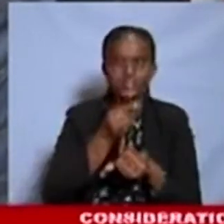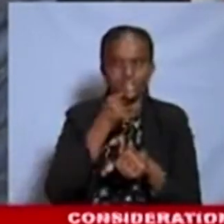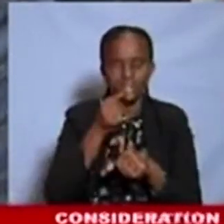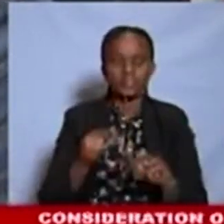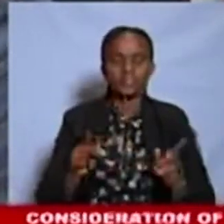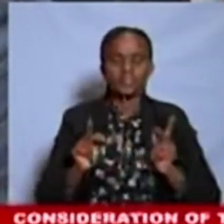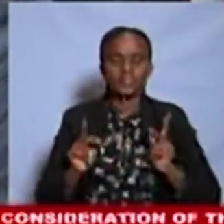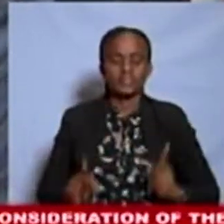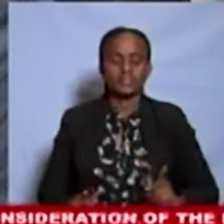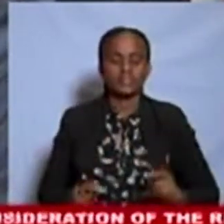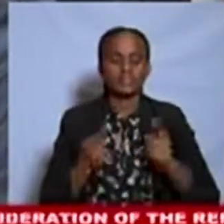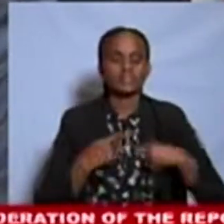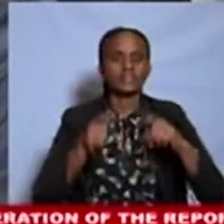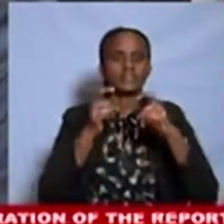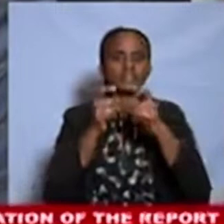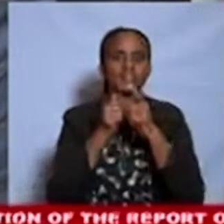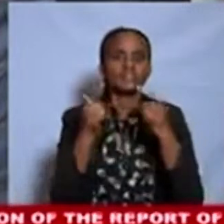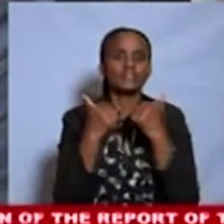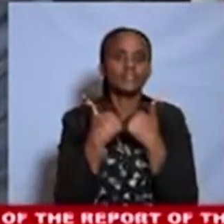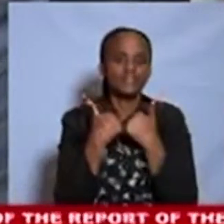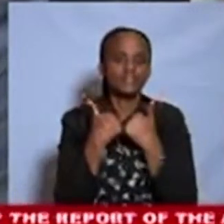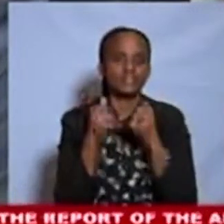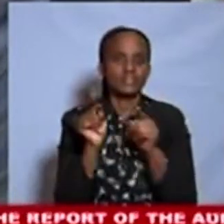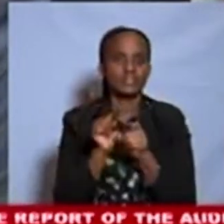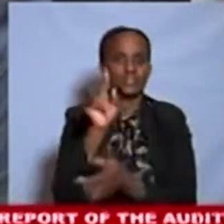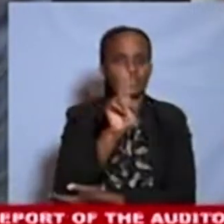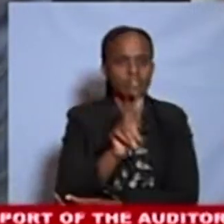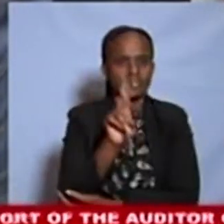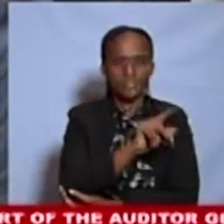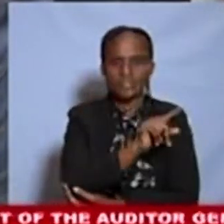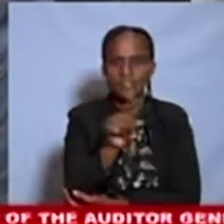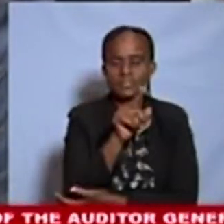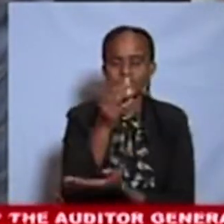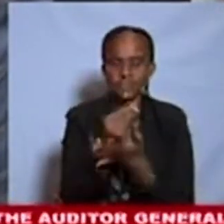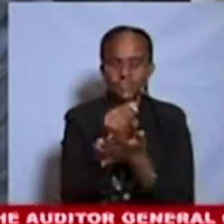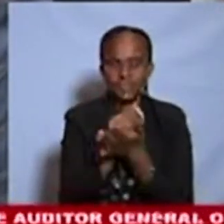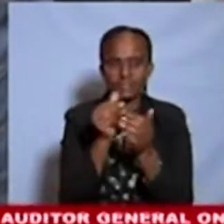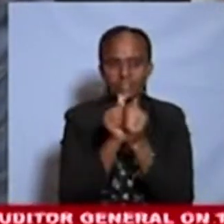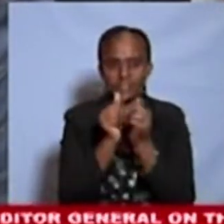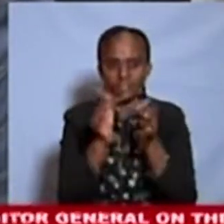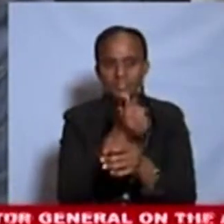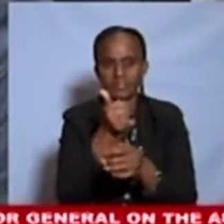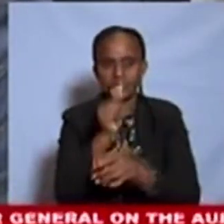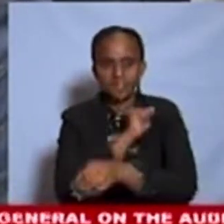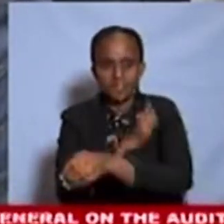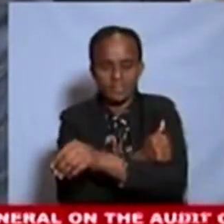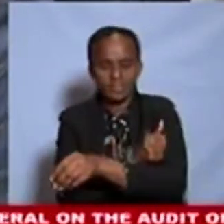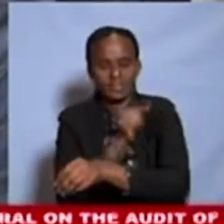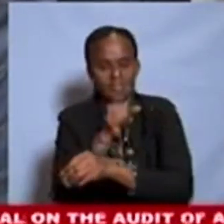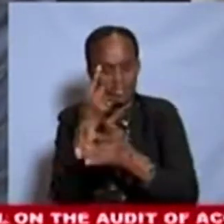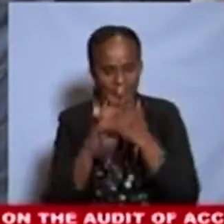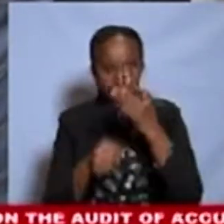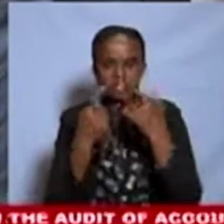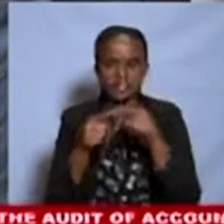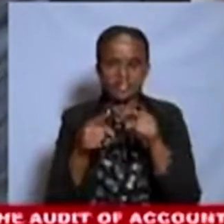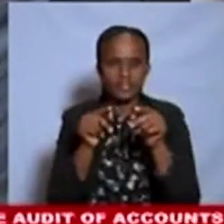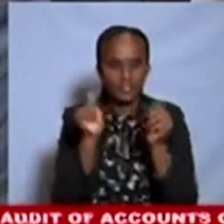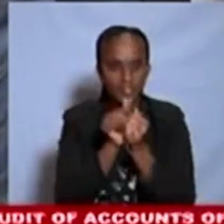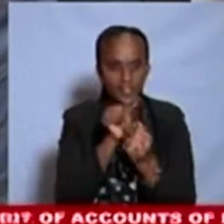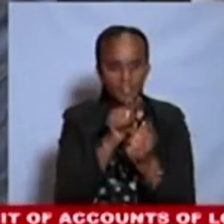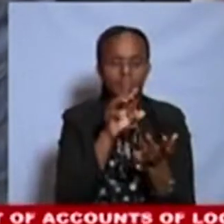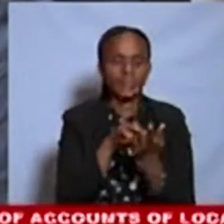personal challenges, and he used the resources without any authority. So that is what happened in this matter,